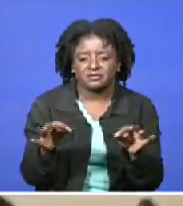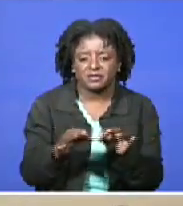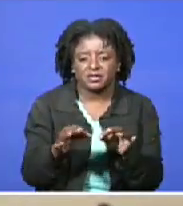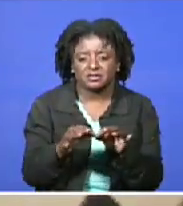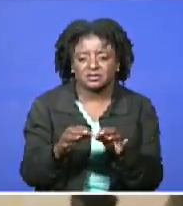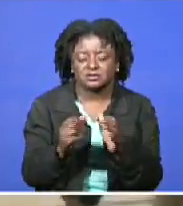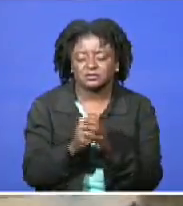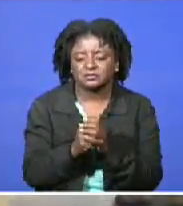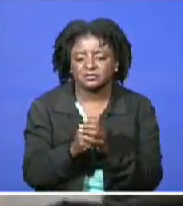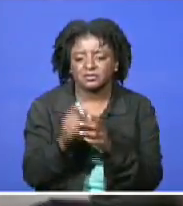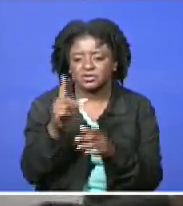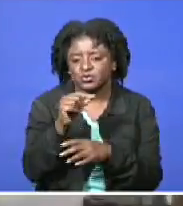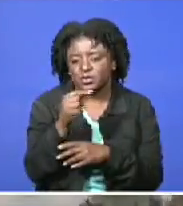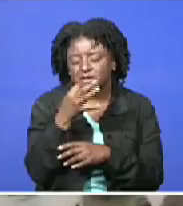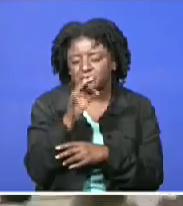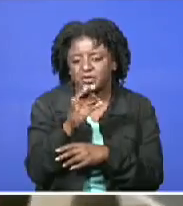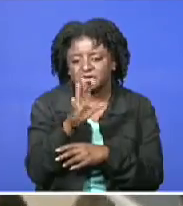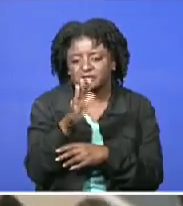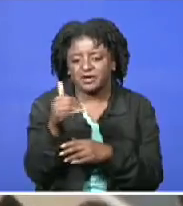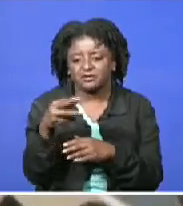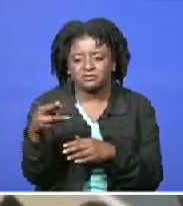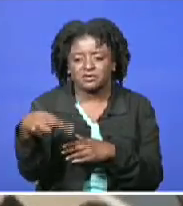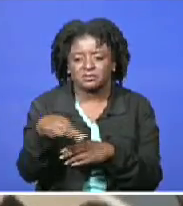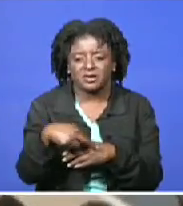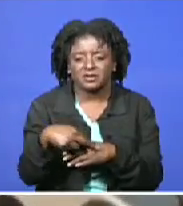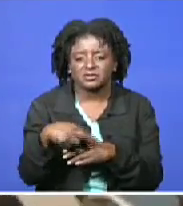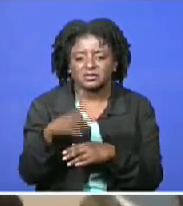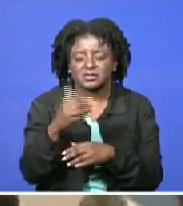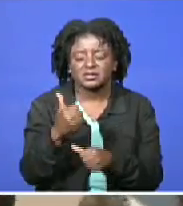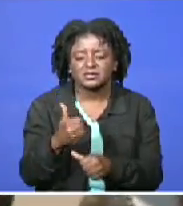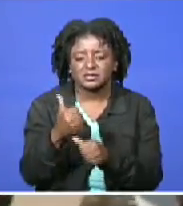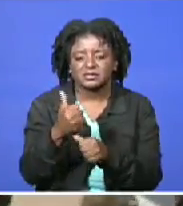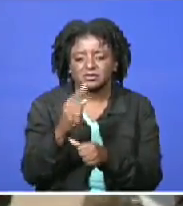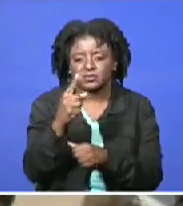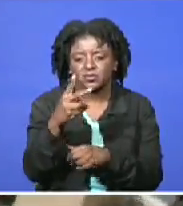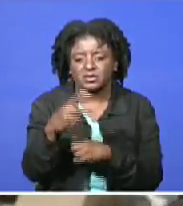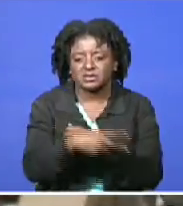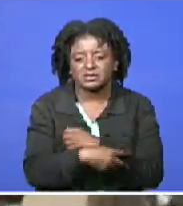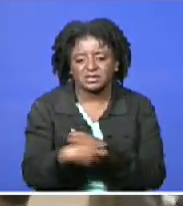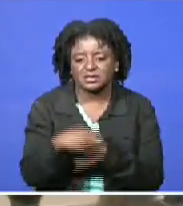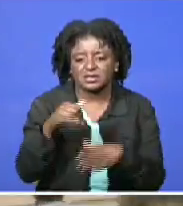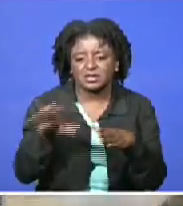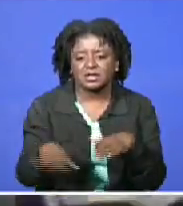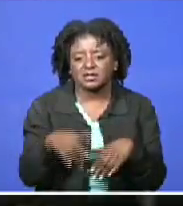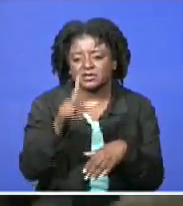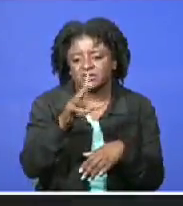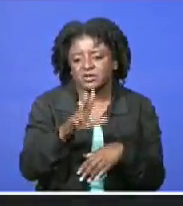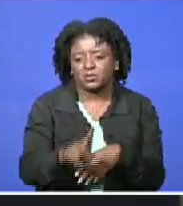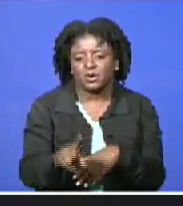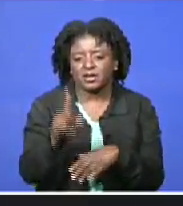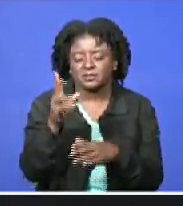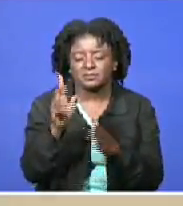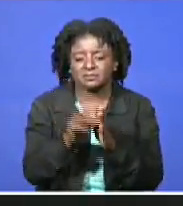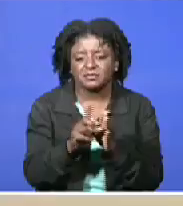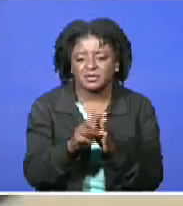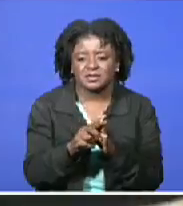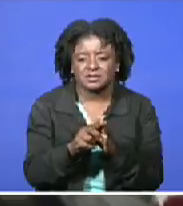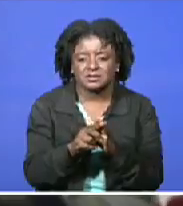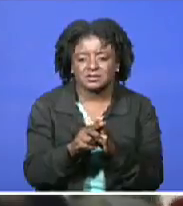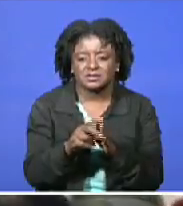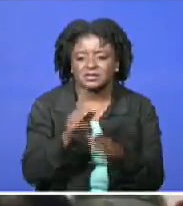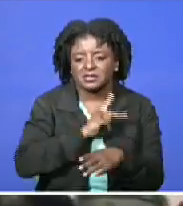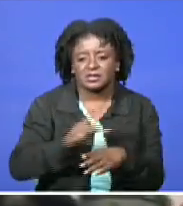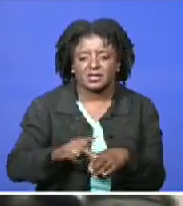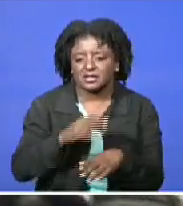2 at the line. He had 20 points, 5 rebounds, an assist, and a steal in just under 31 minutes. The Sacramento Kings falling to the New Orleans